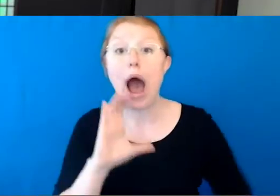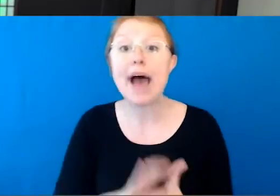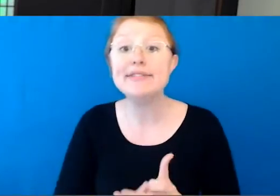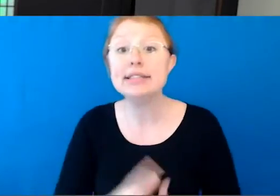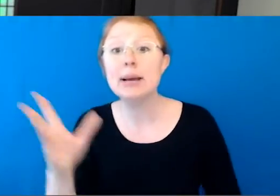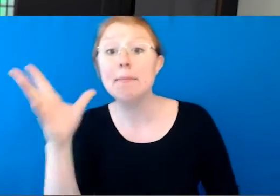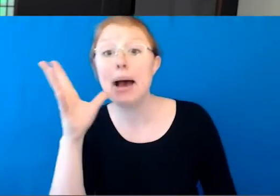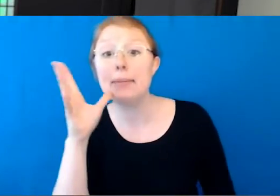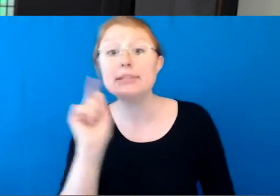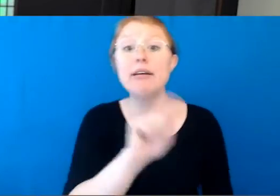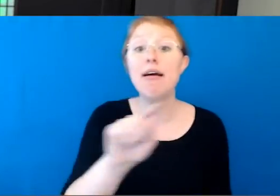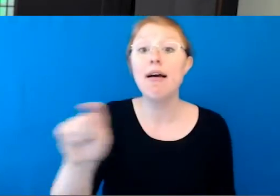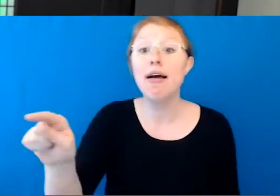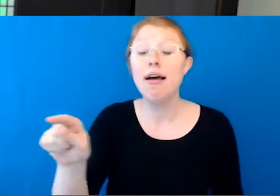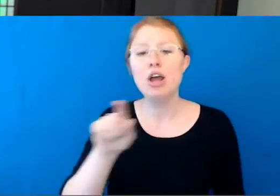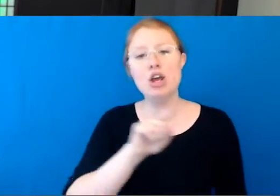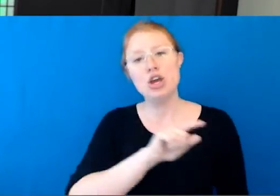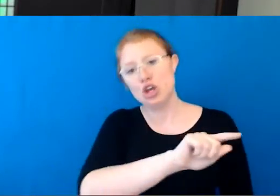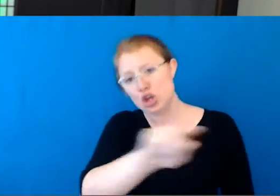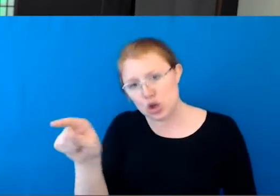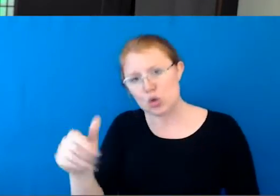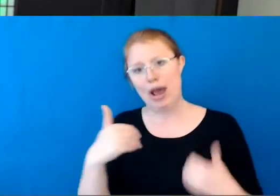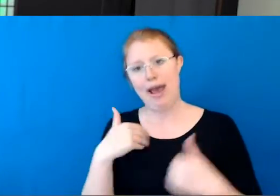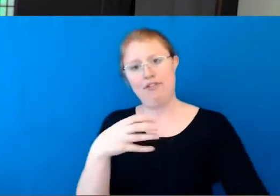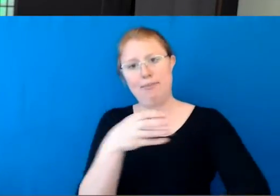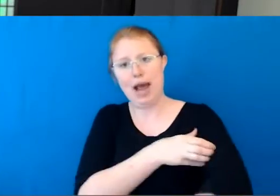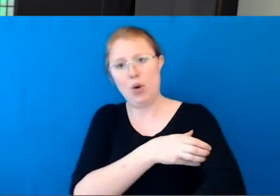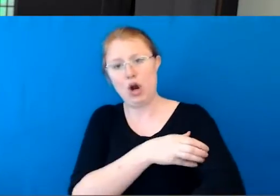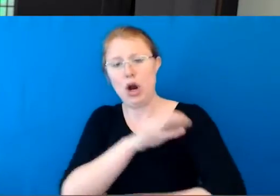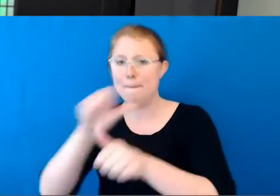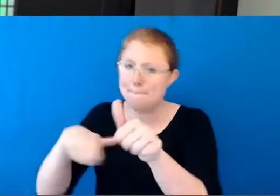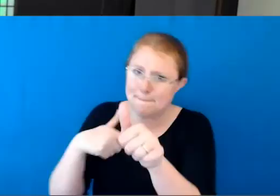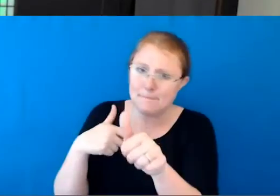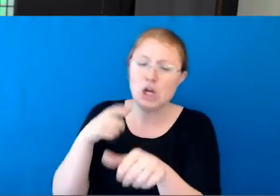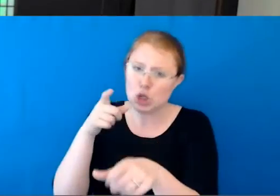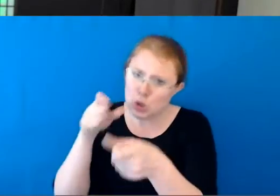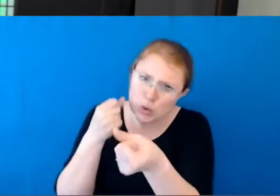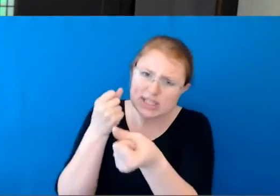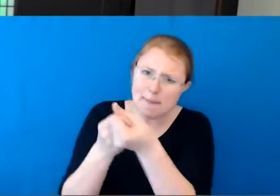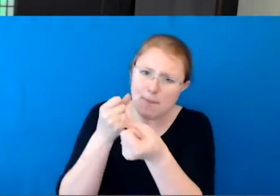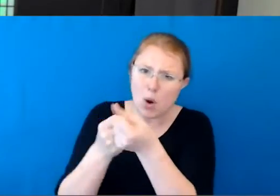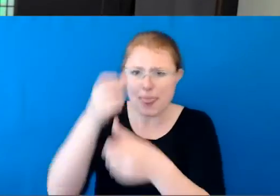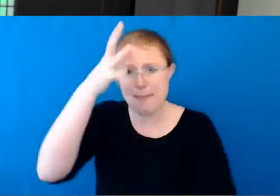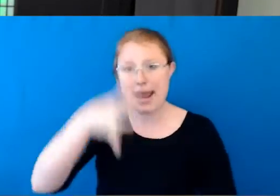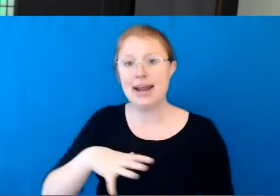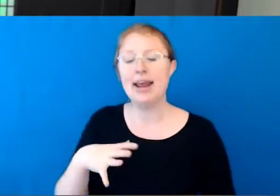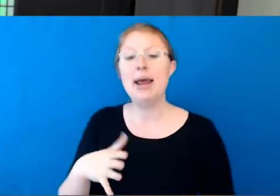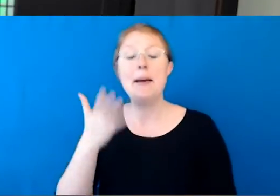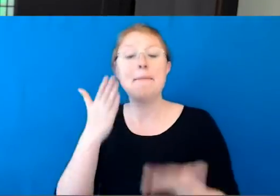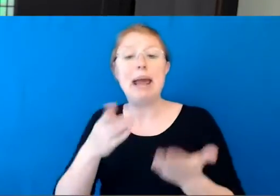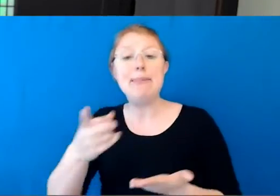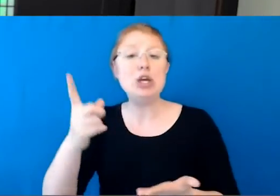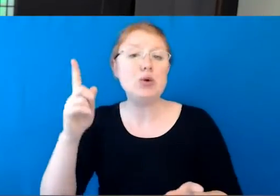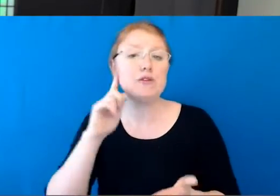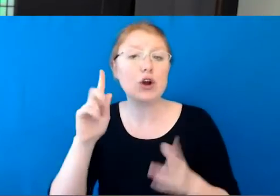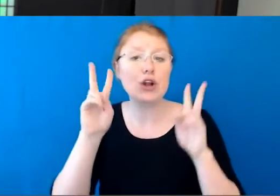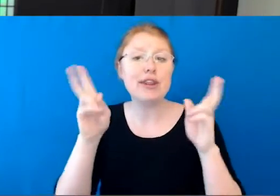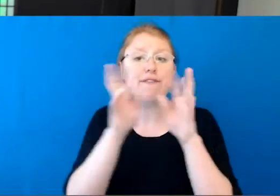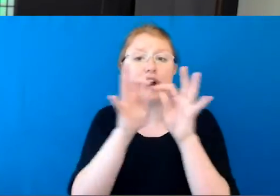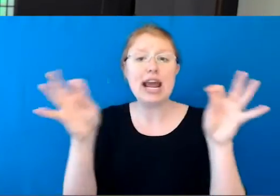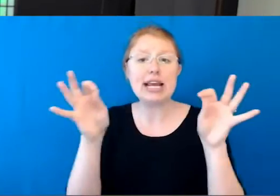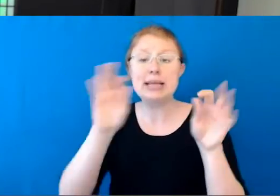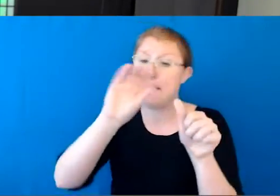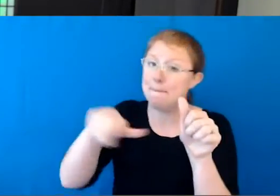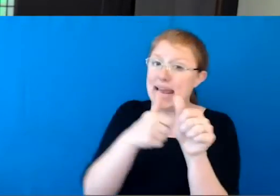the power behind the machine. You know, you've probably heard the saying that behind every successful man is a good woman.